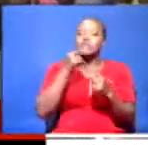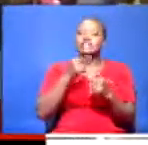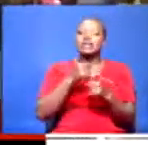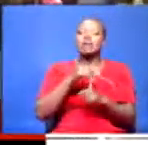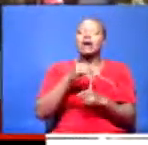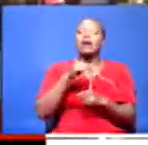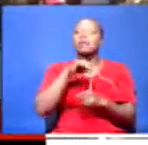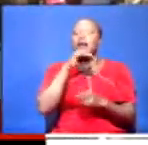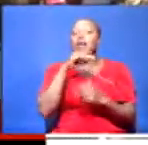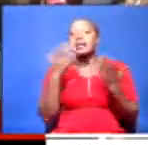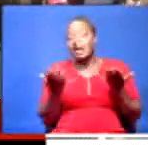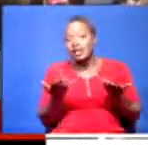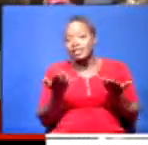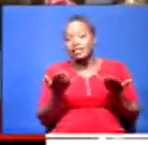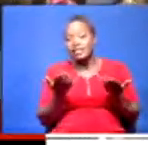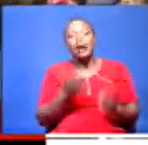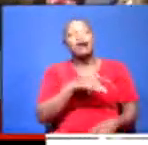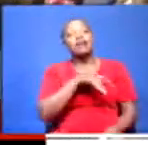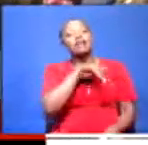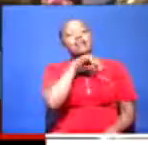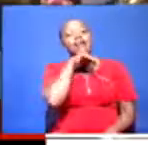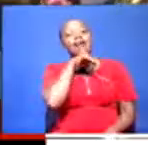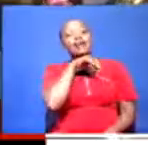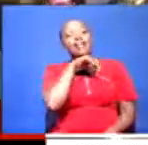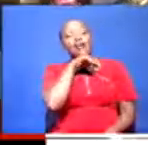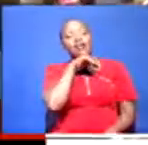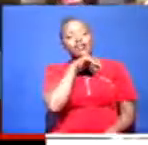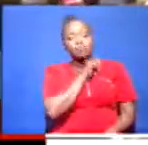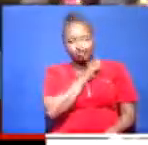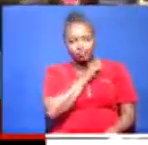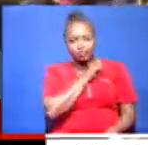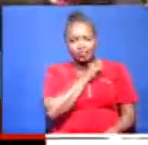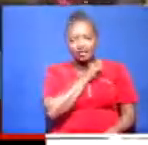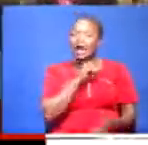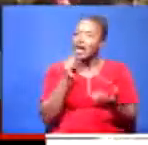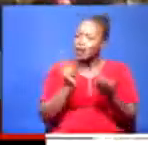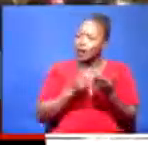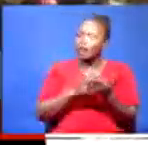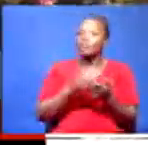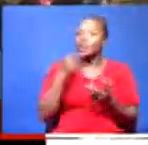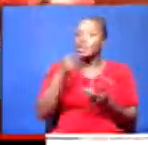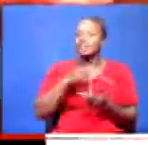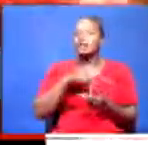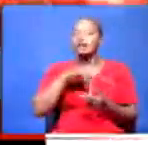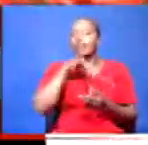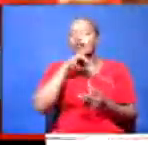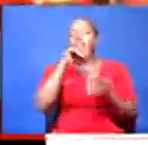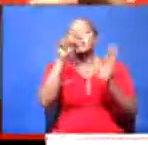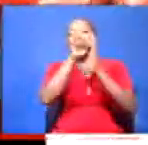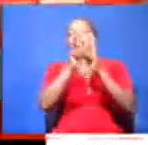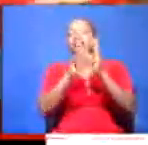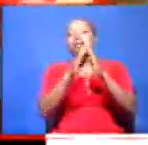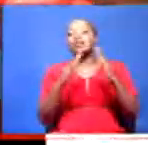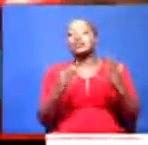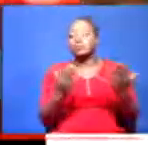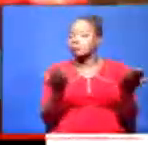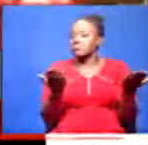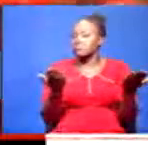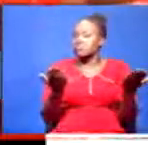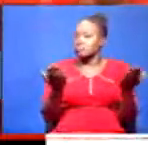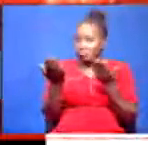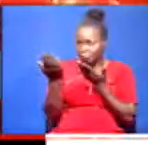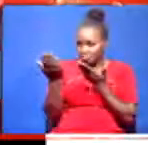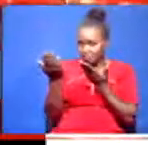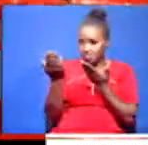ni Raila Amolo Odinga. Wangapi wanasema baba anaenda sasa? Gishoki Washira,